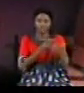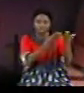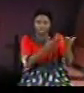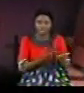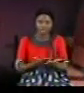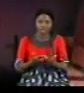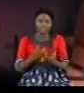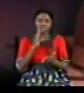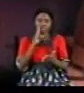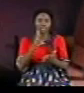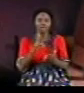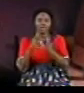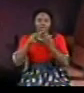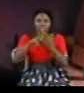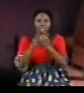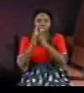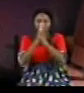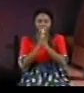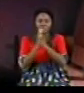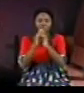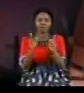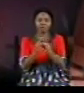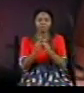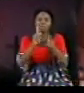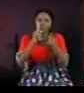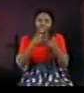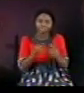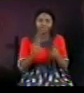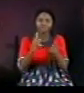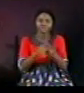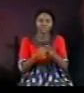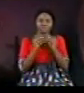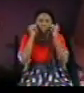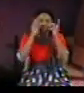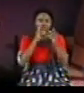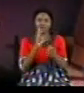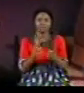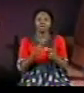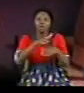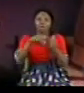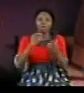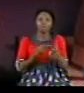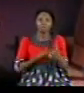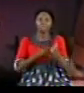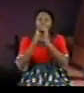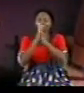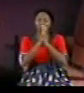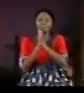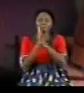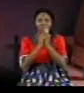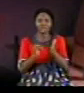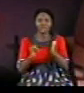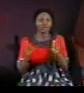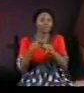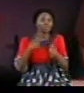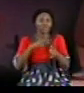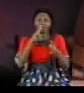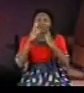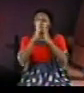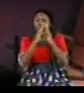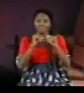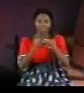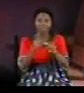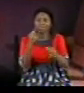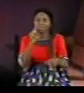And he started praying also, trying to revive her. So all of us, we are praying. As we were praying, brethren, the people have